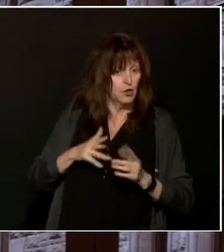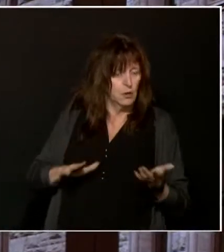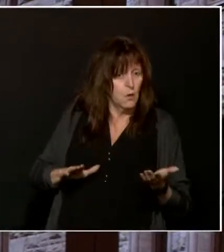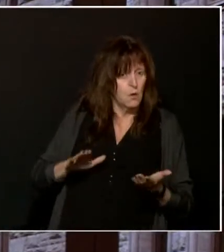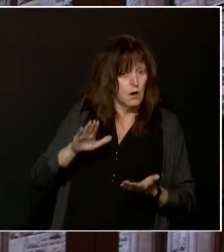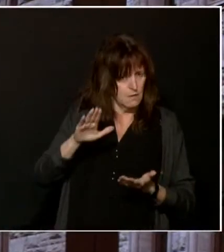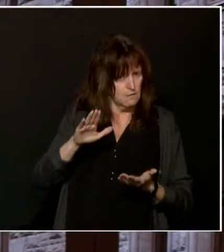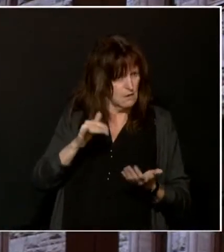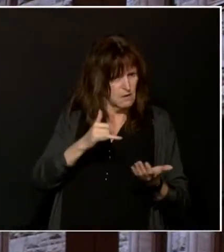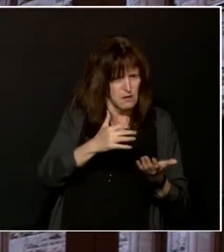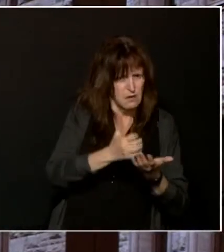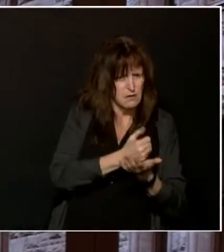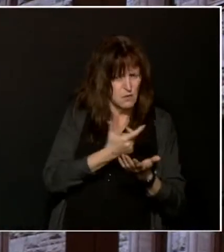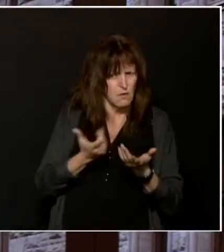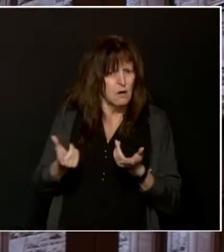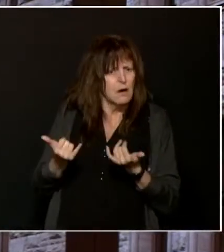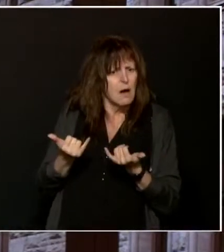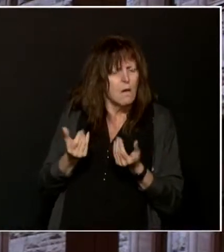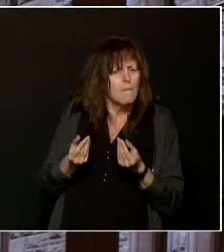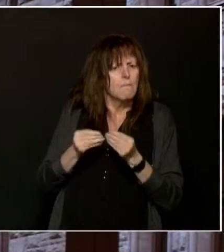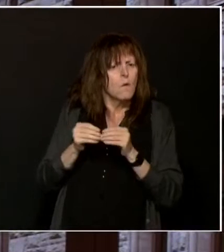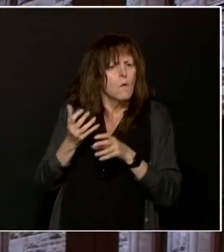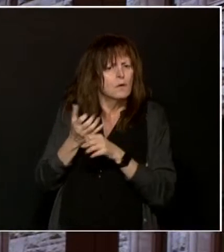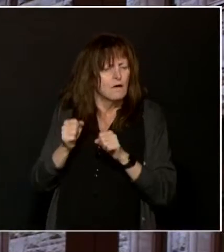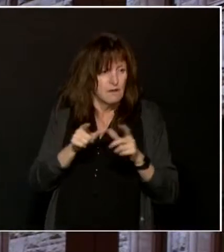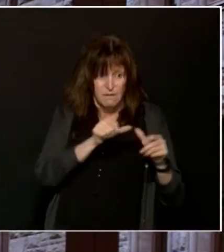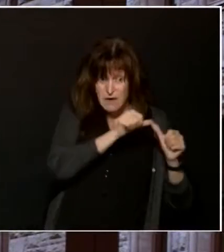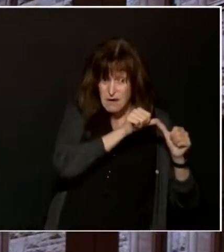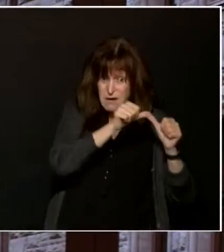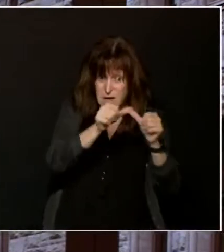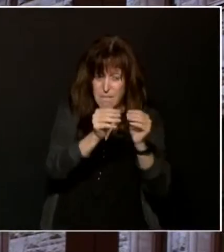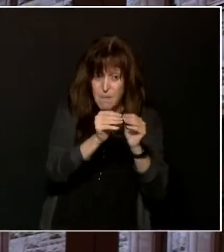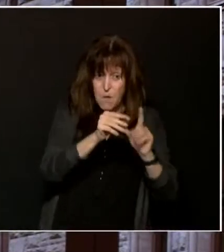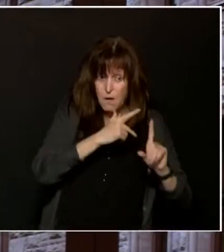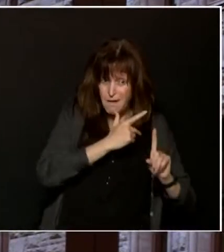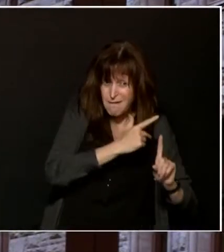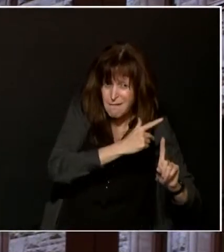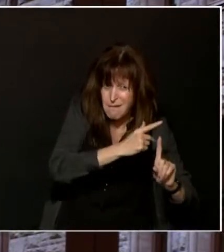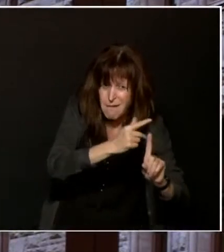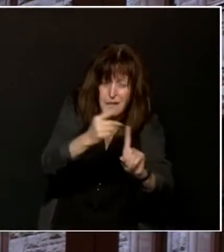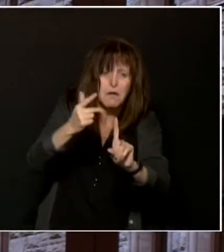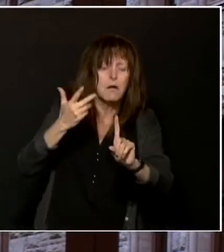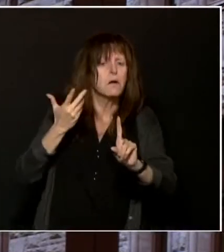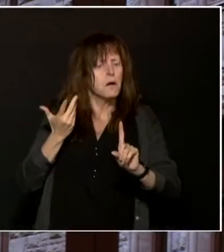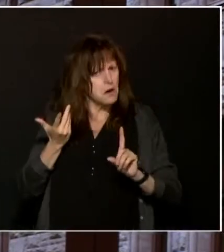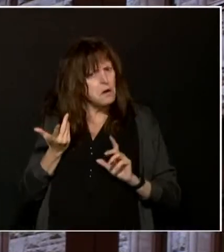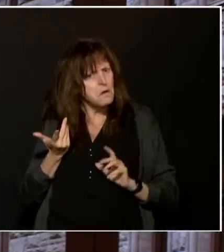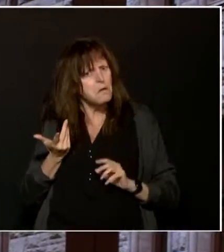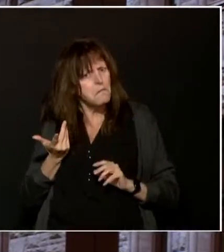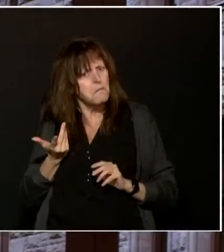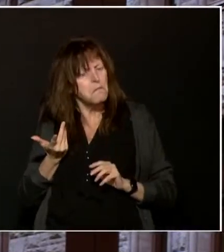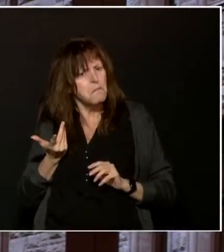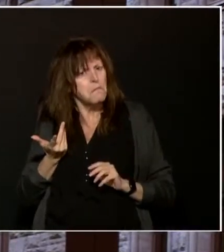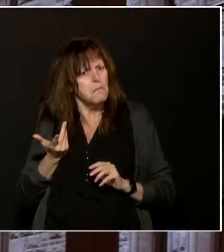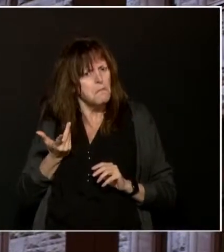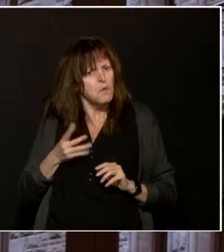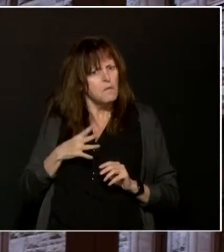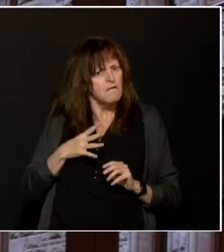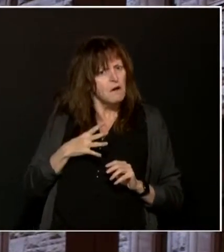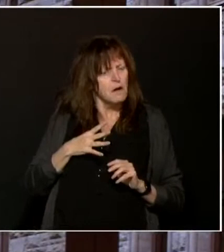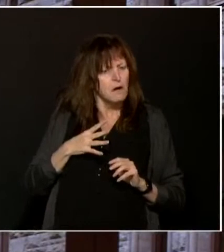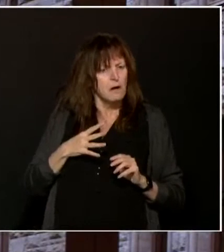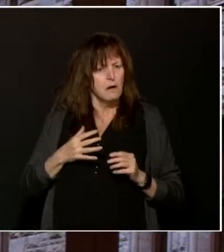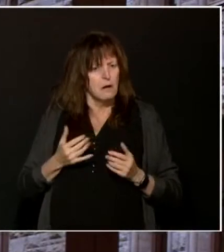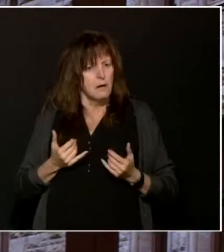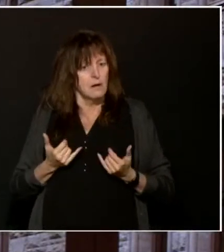safer, especially if we keep going out, getting more vaccines done and covering that off there, because as of this time, we don't have a vaccine for